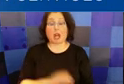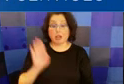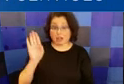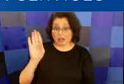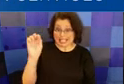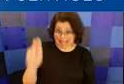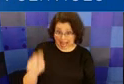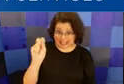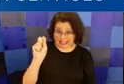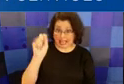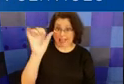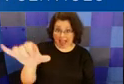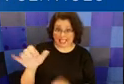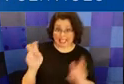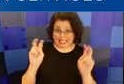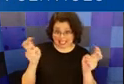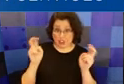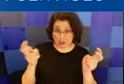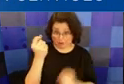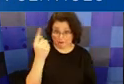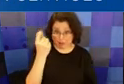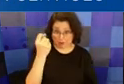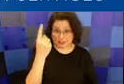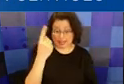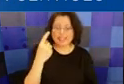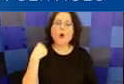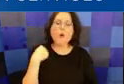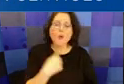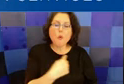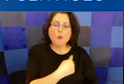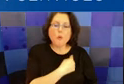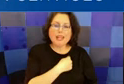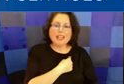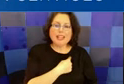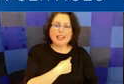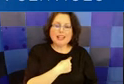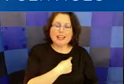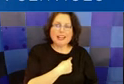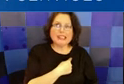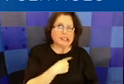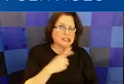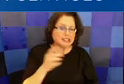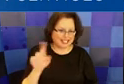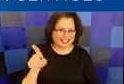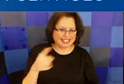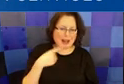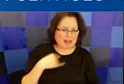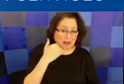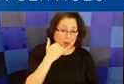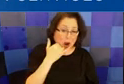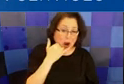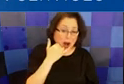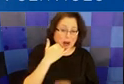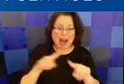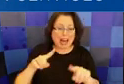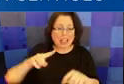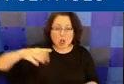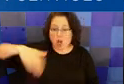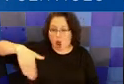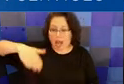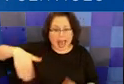Yes, that's definitely an issue. Bryn, you can go ahead and correct me if I'm wrong, but I don't believe there are official